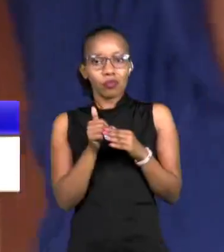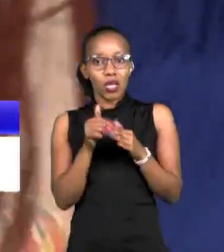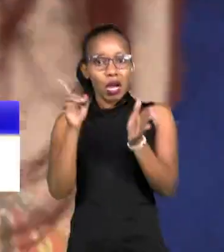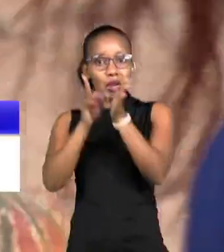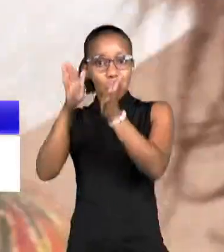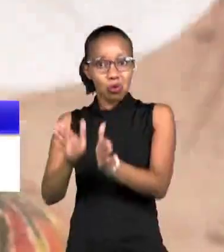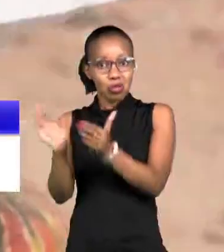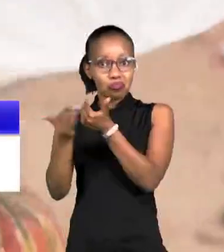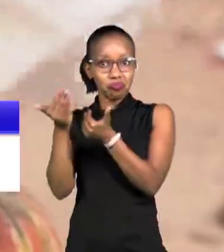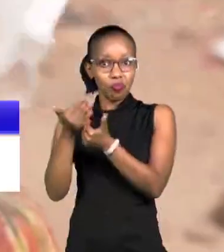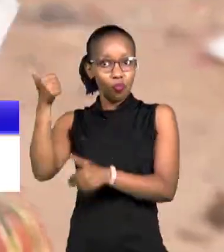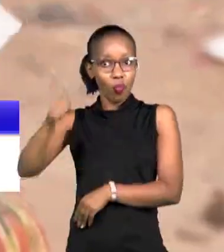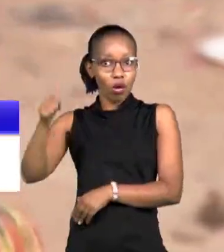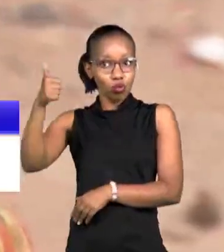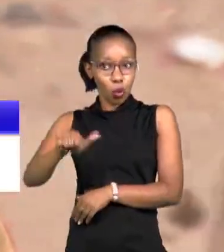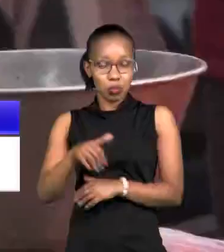seen a doctor.